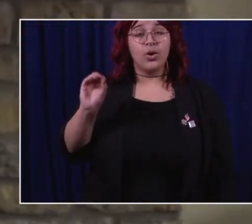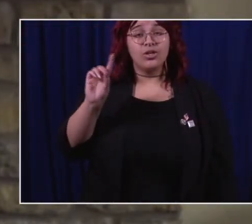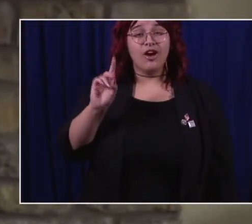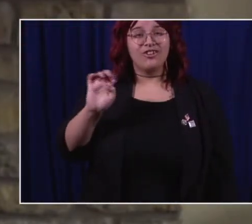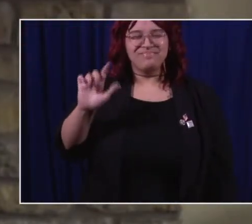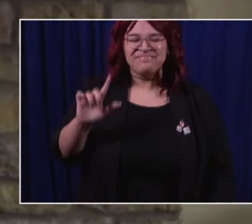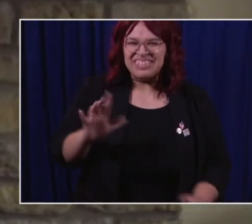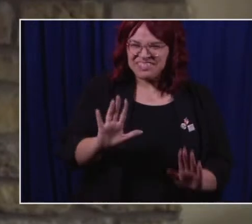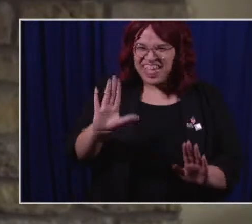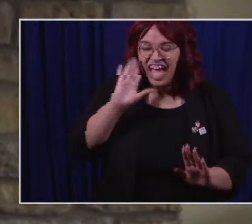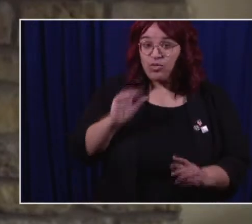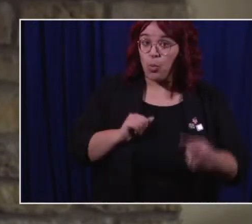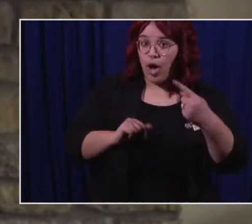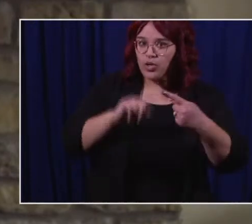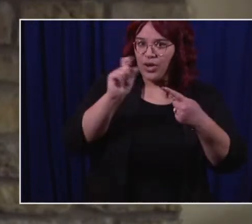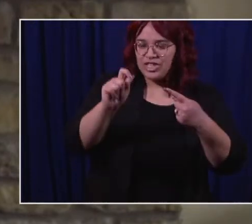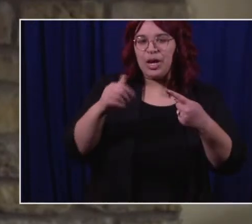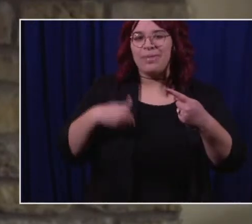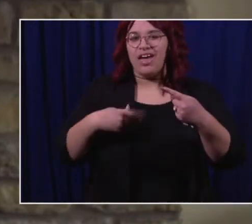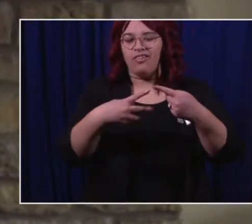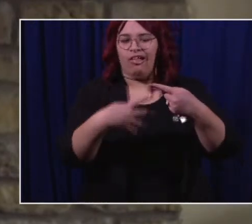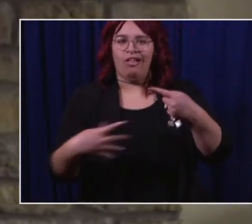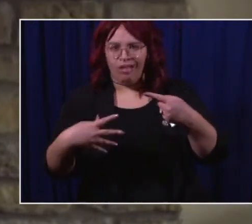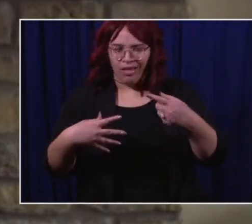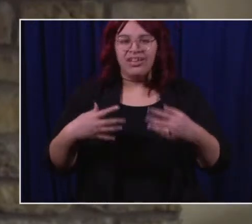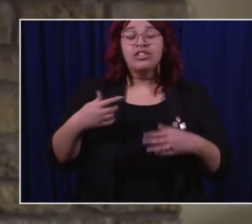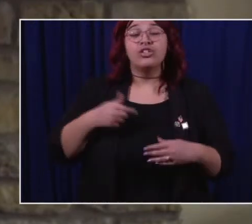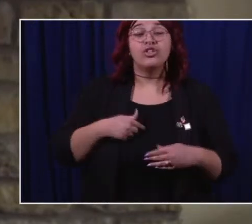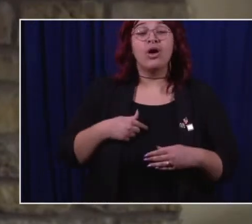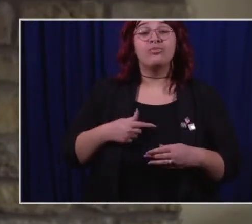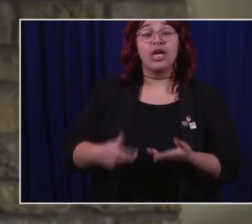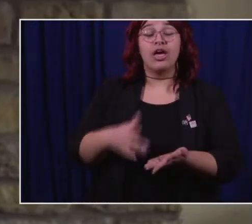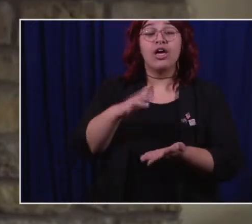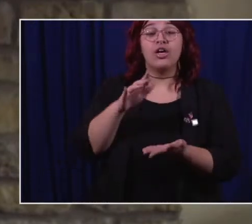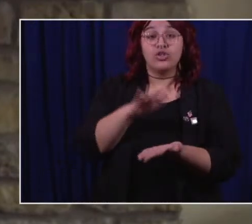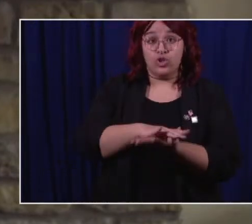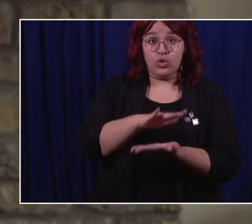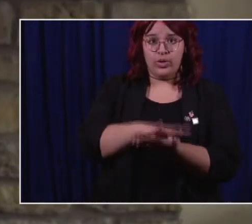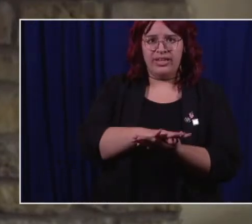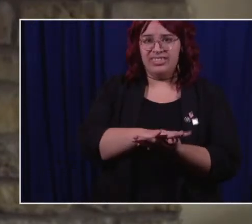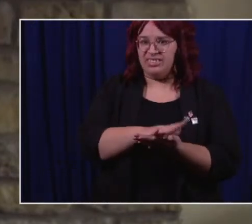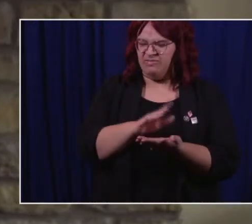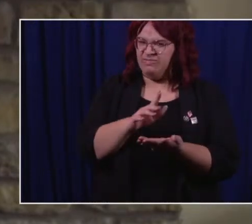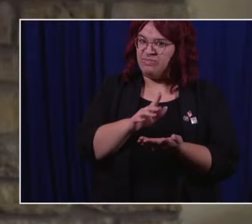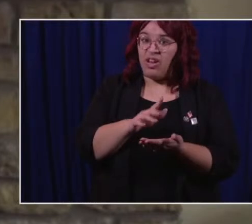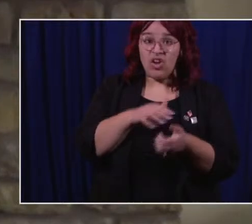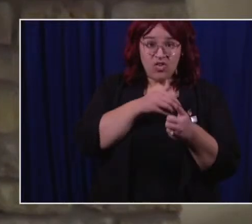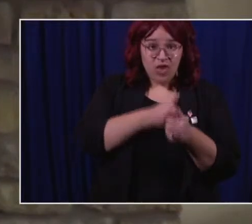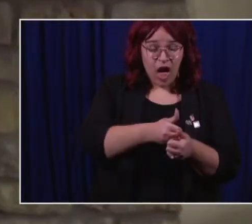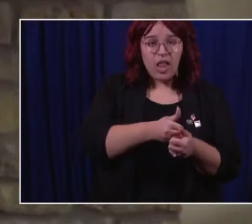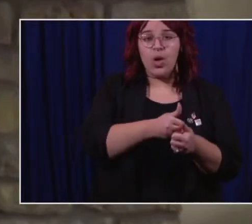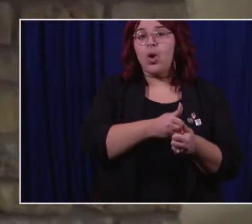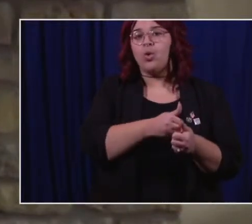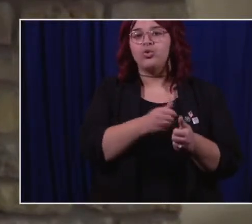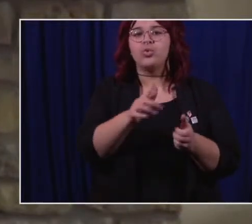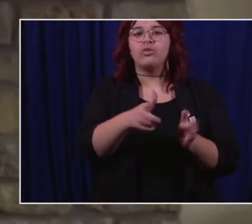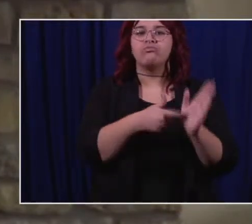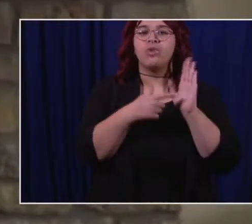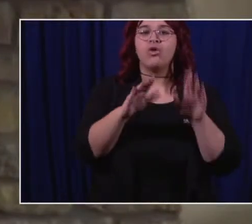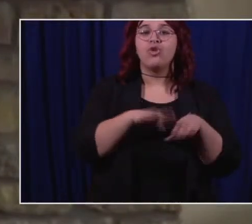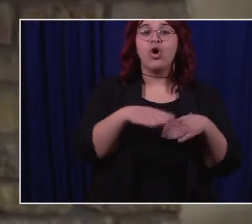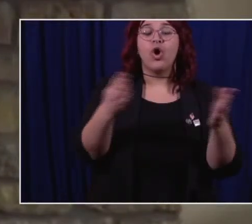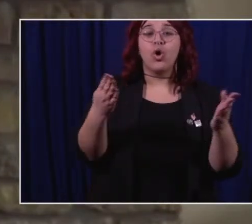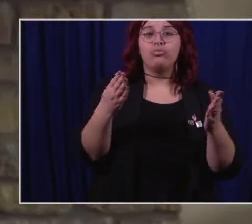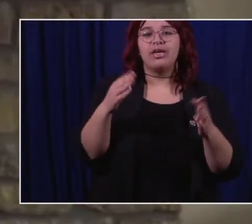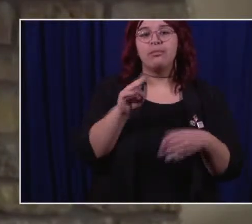it. How strictly are you going to hold schools to the March 1 reopening date? Can they delay because of community